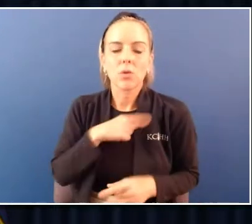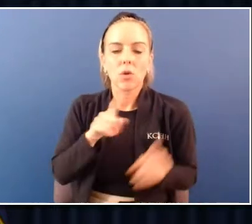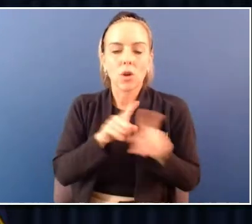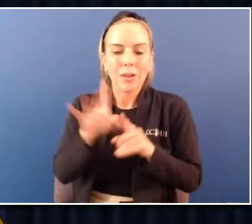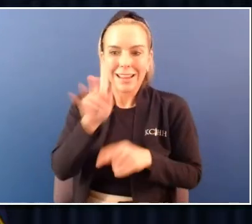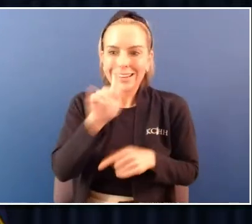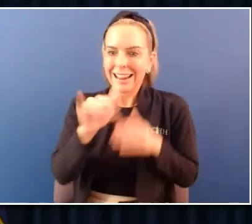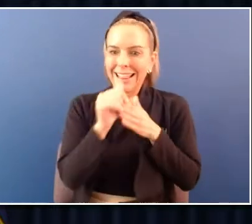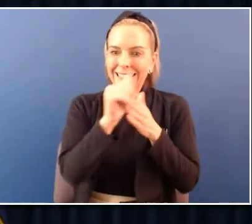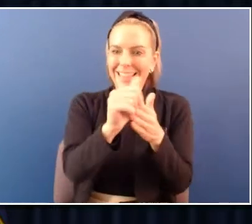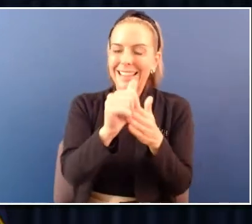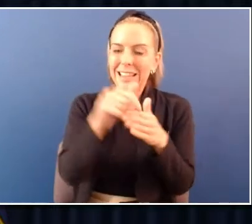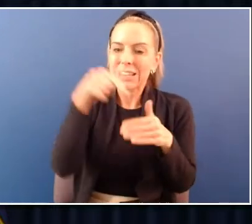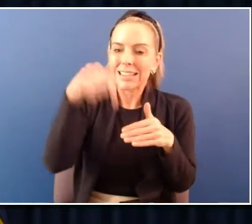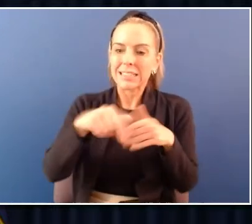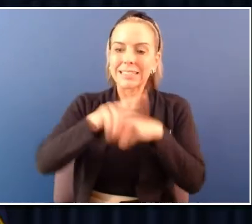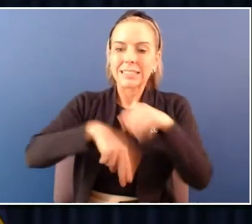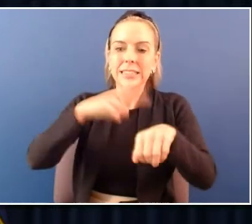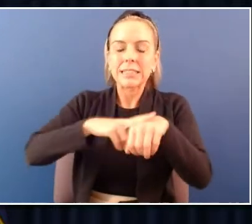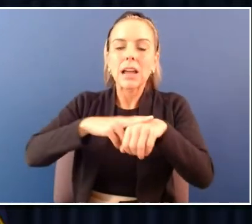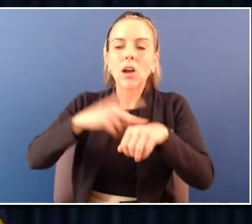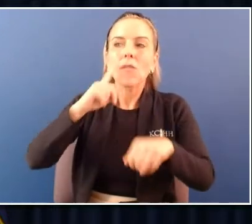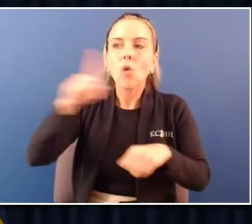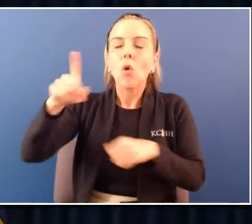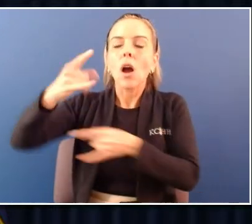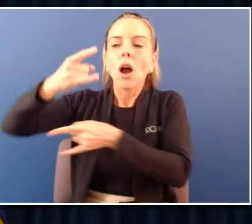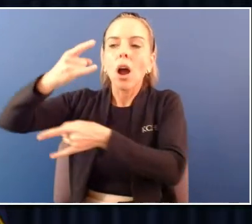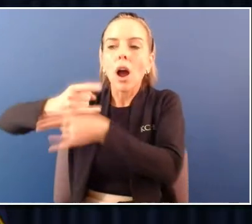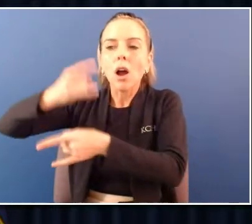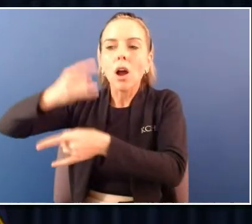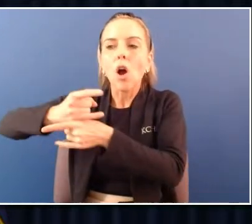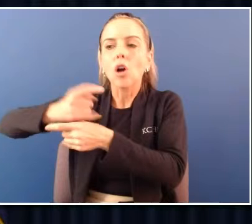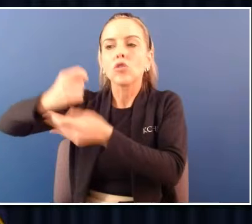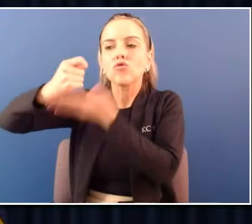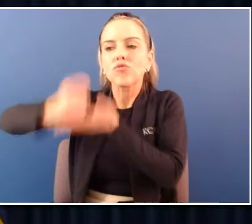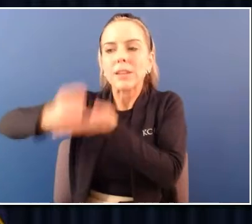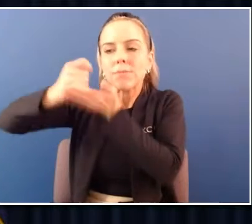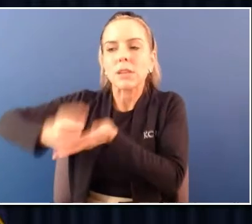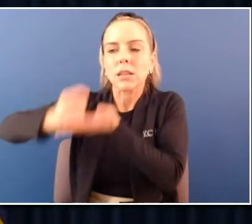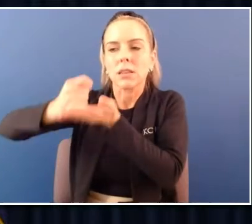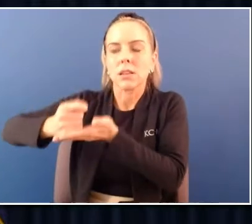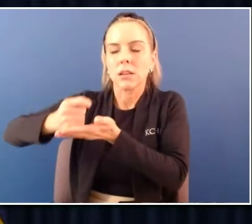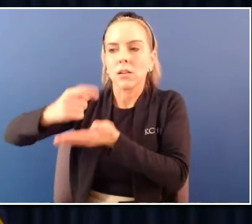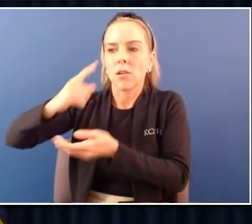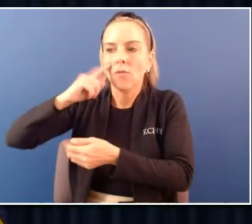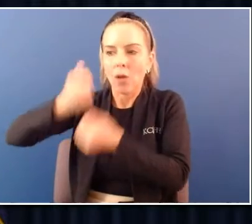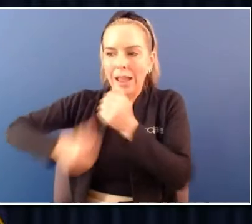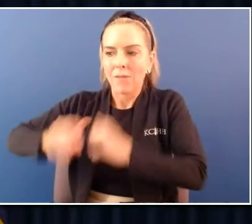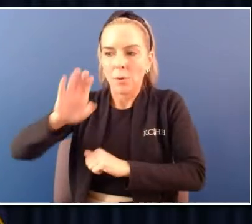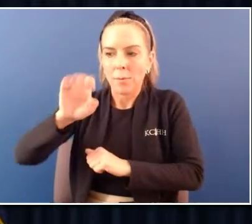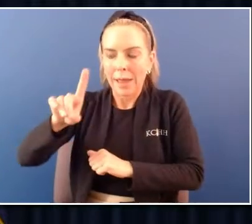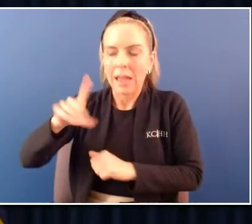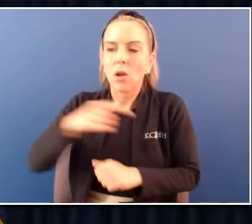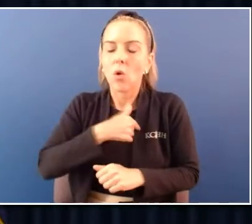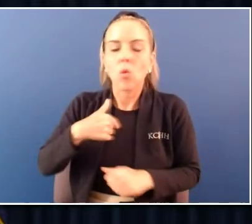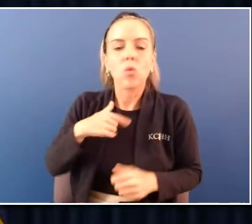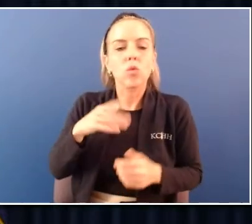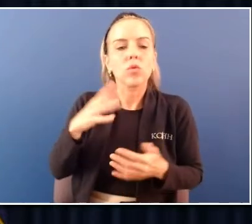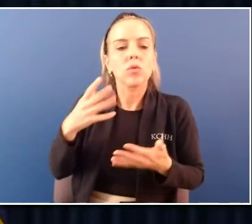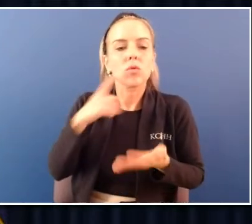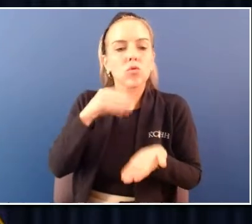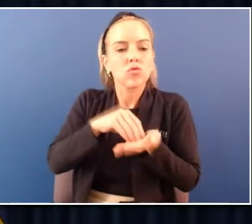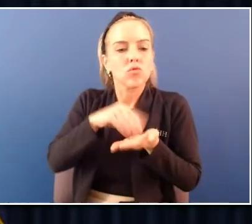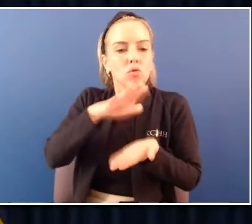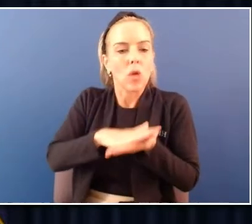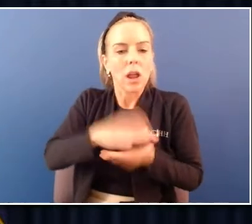of residential drug and alcohol treatment beds per capita. And we also recorded the 3 lowest recidivism rates in